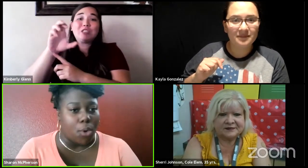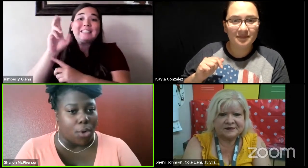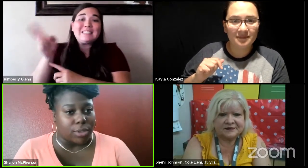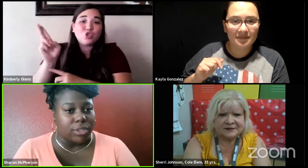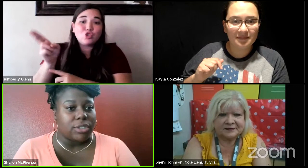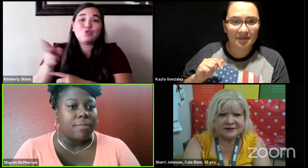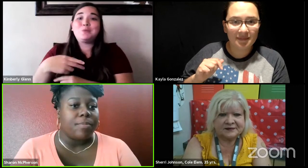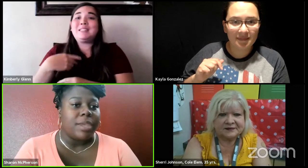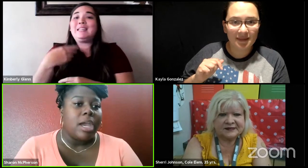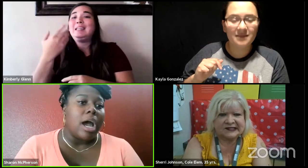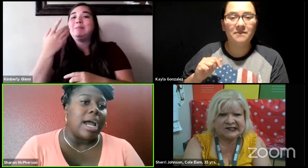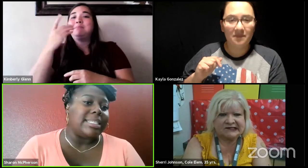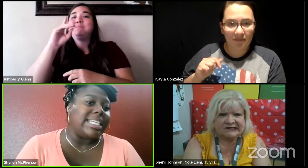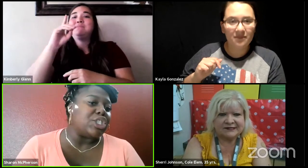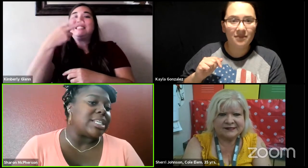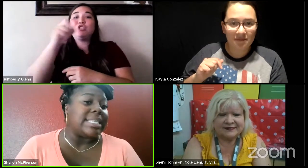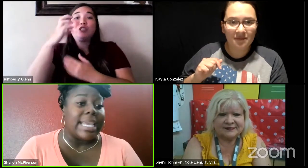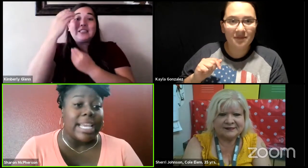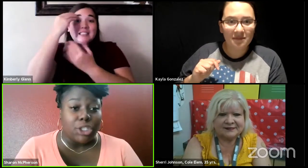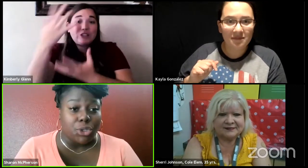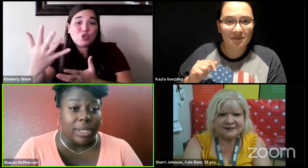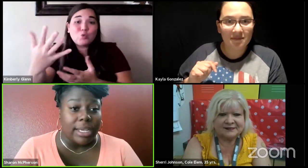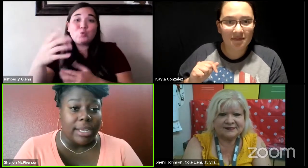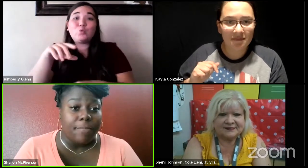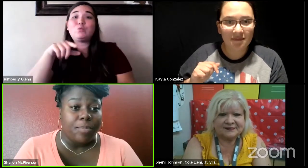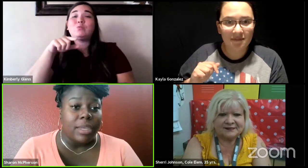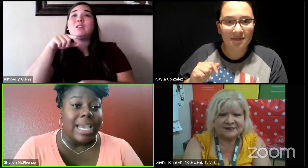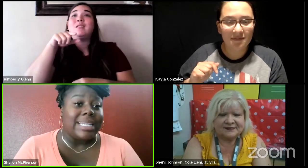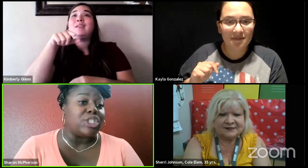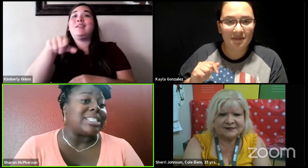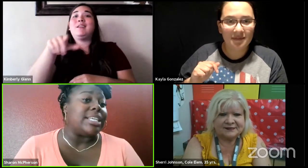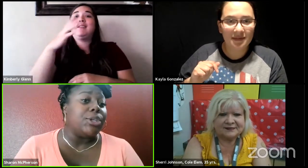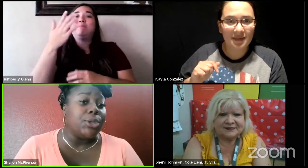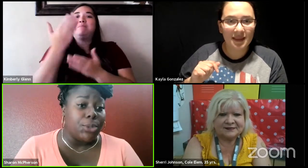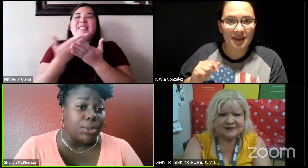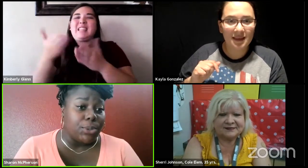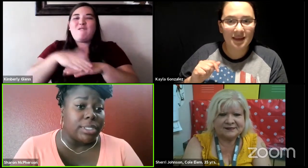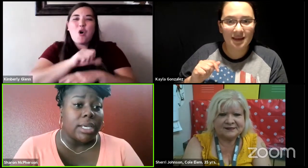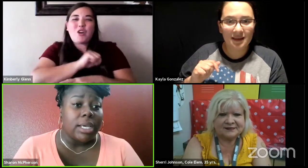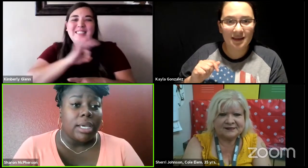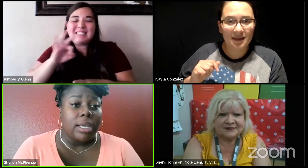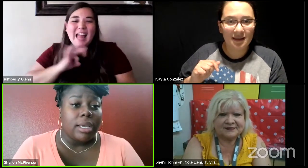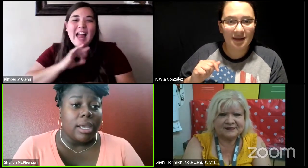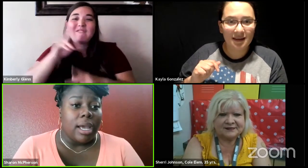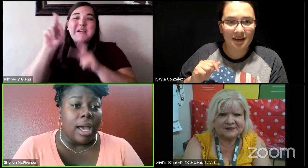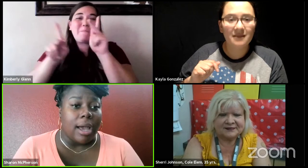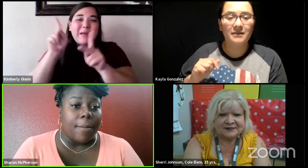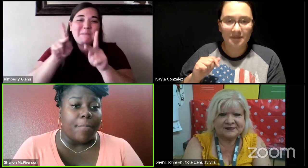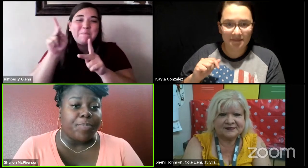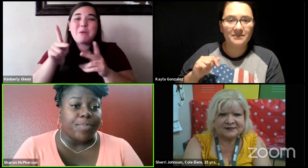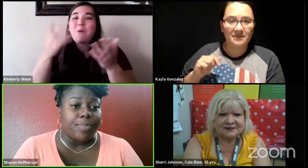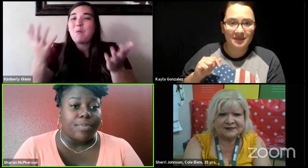trivia, sports, DHSC history, DHSC news.